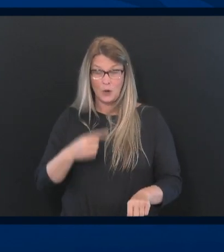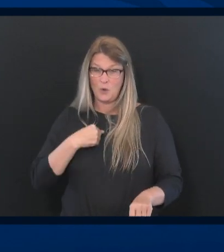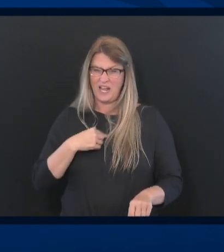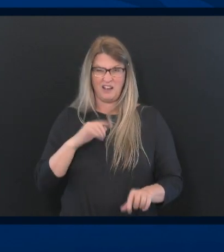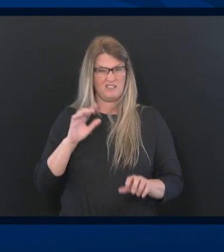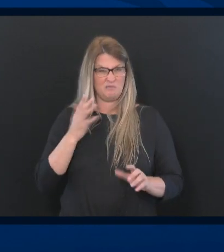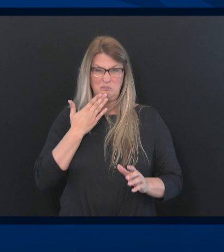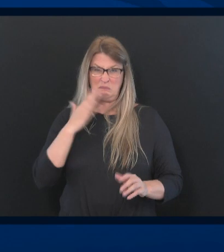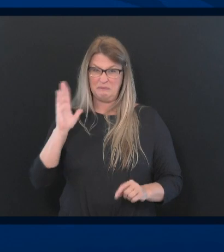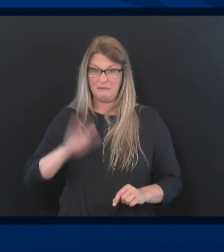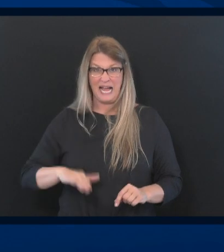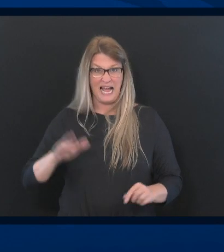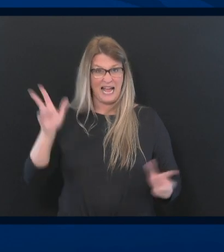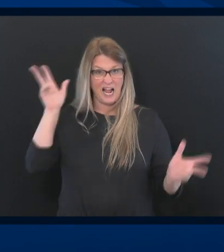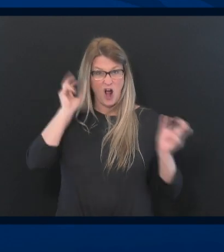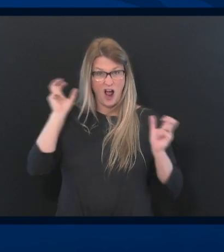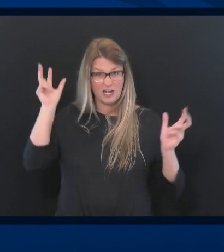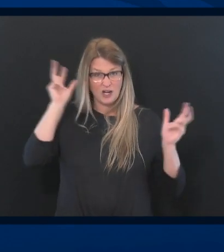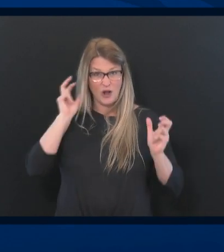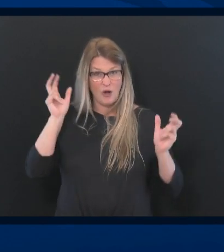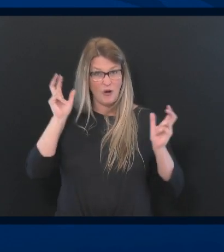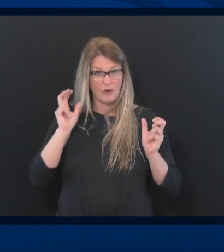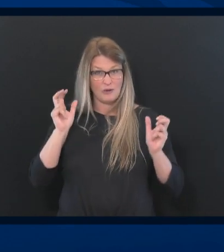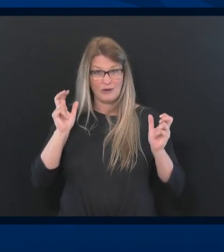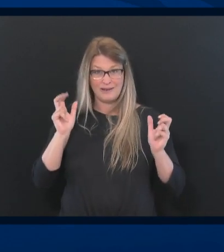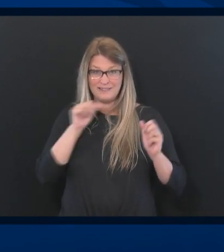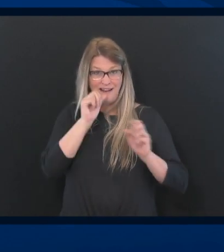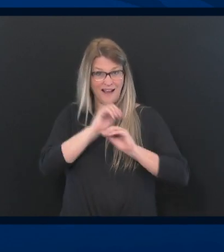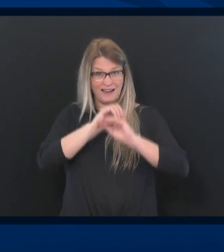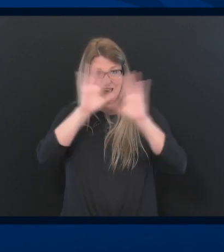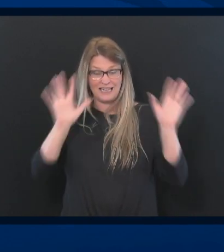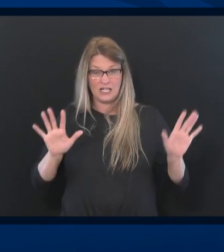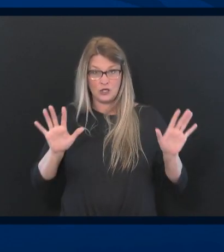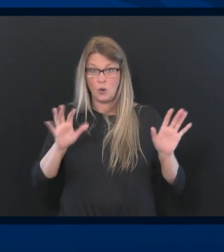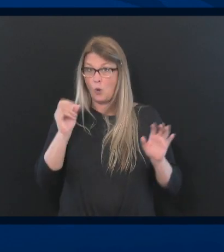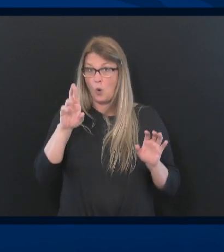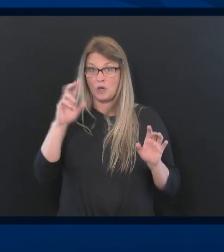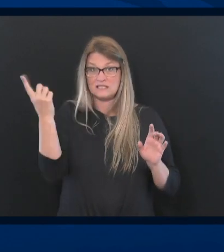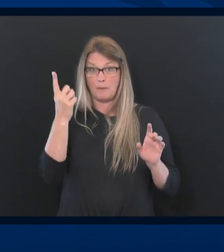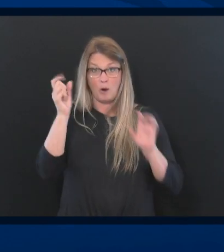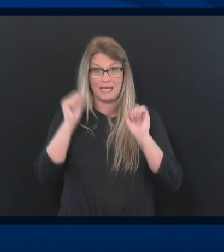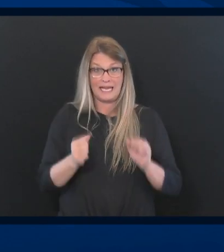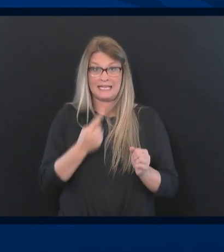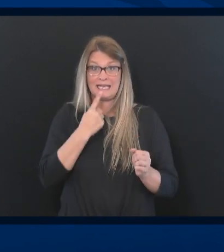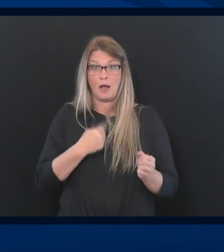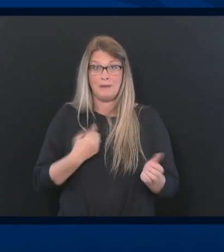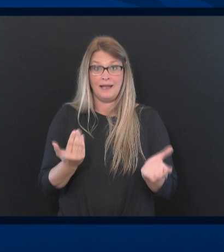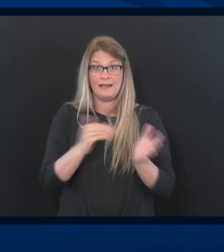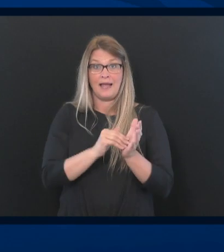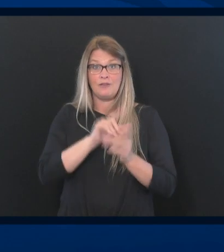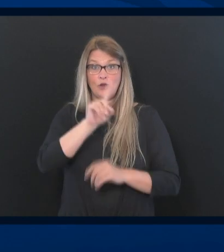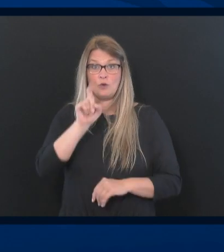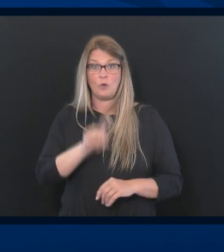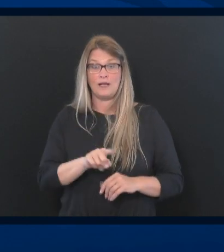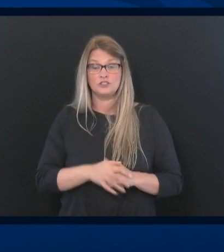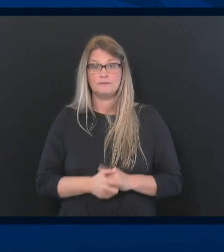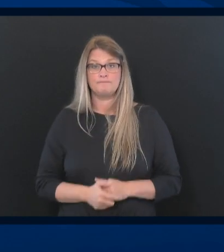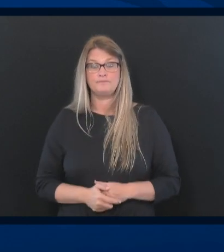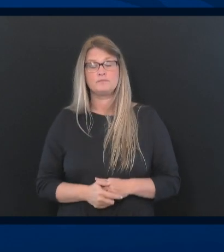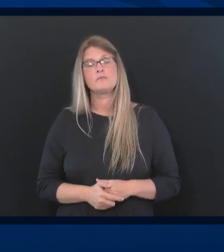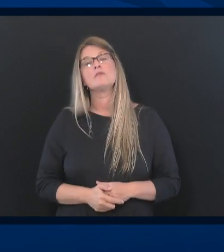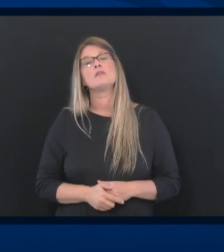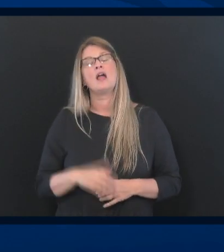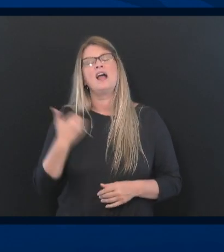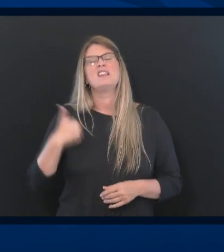audio reception here, sorry. Can somebody repeat the question to us? This is Clay. So I